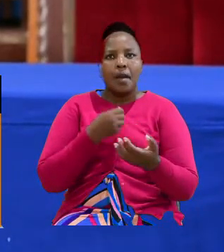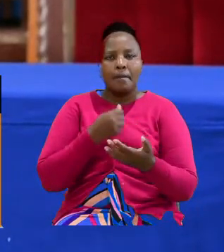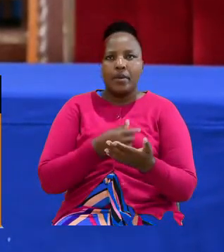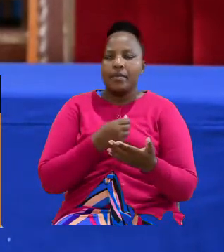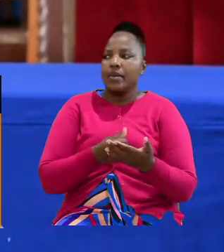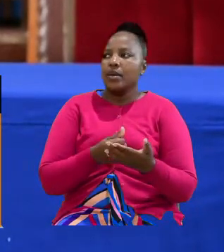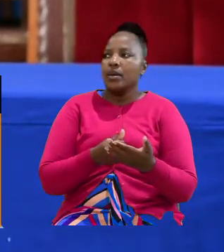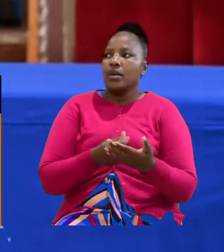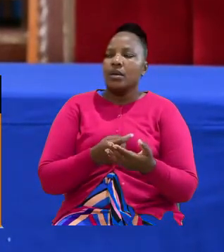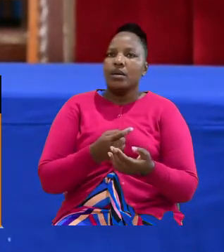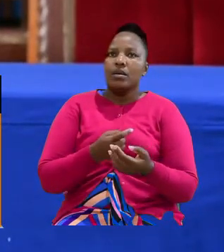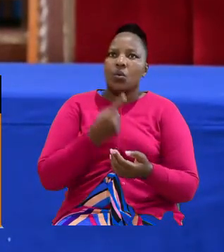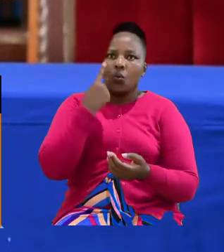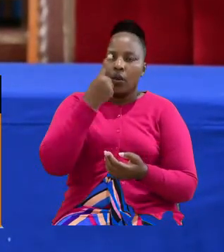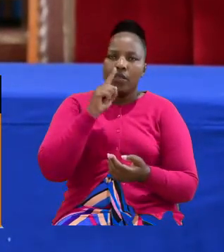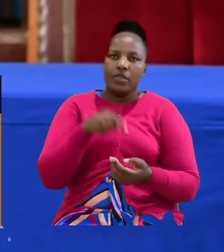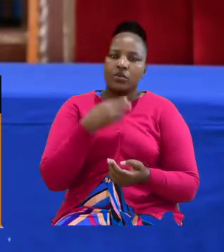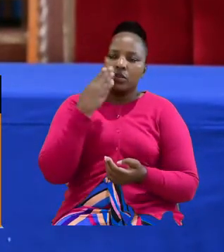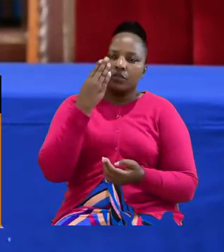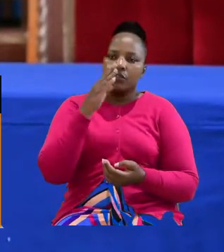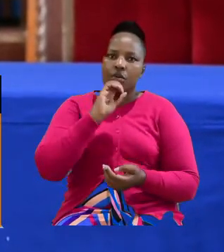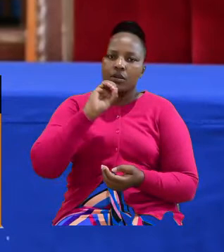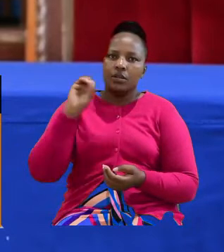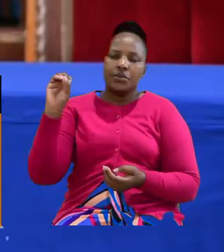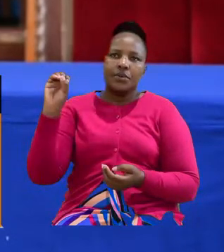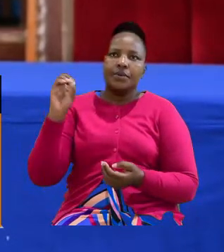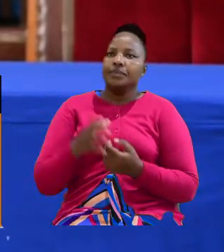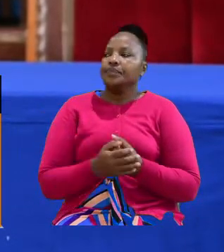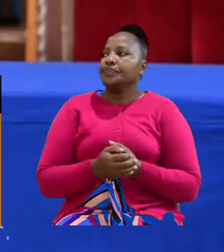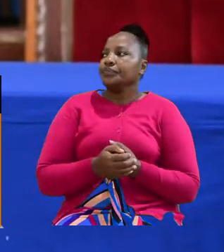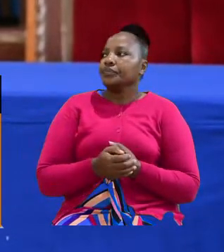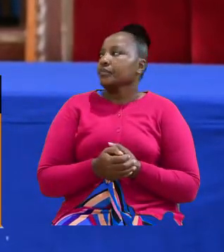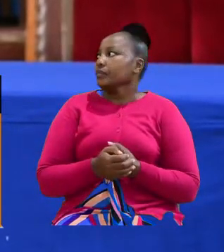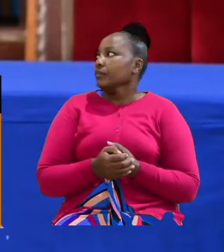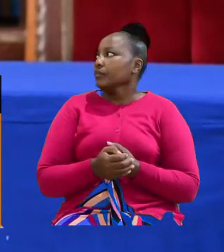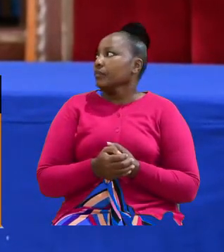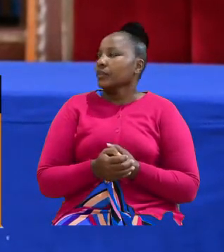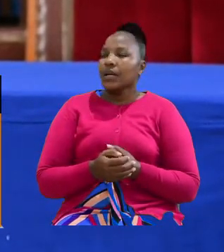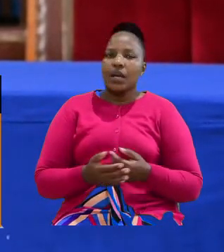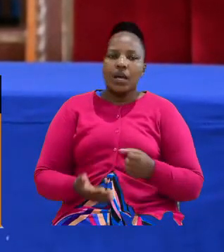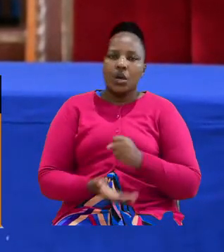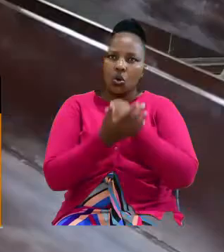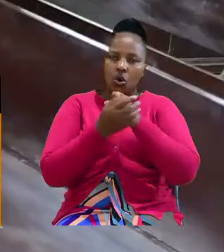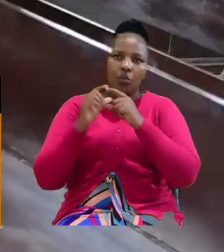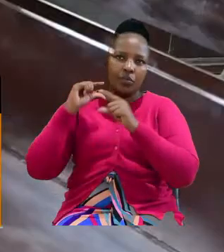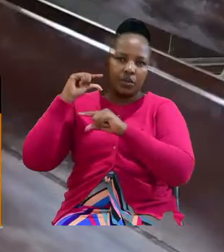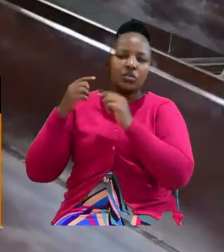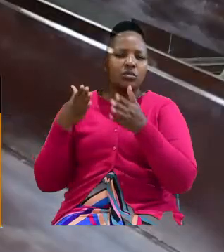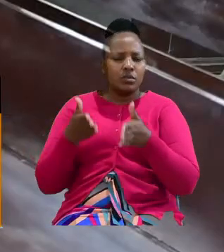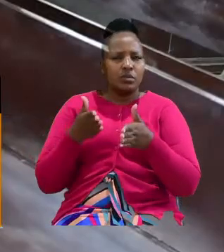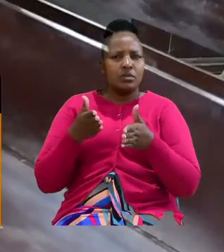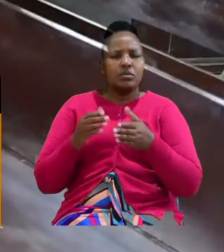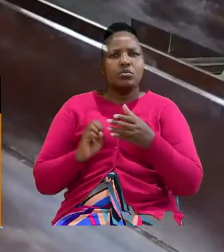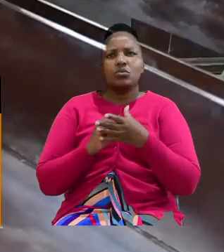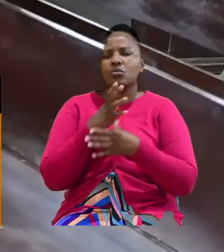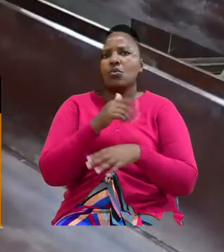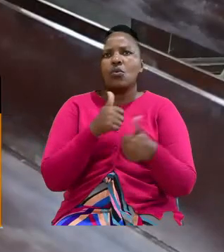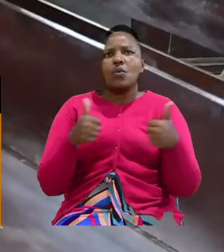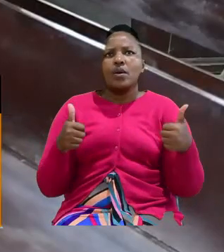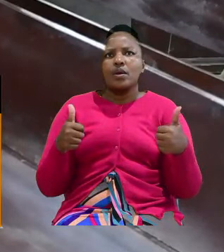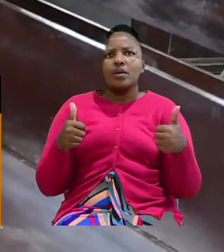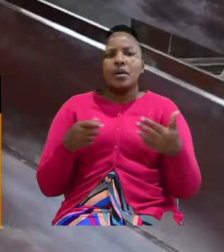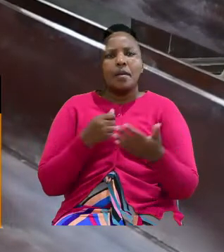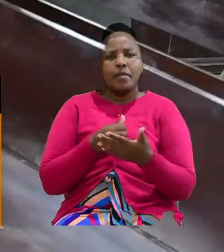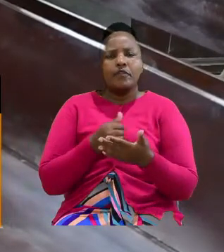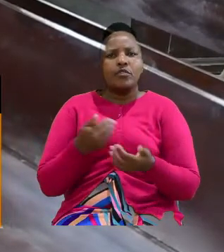elder has said, 1,400. So it is a way that we are trying to bring, you know, this generation together. Tafadhali, lipia mtoto